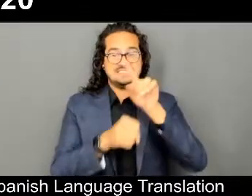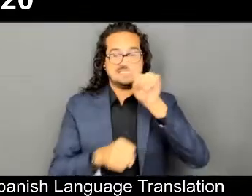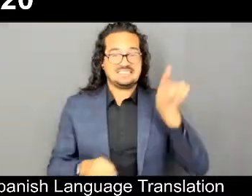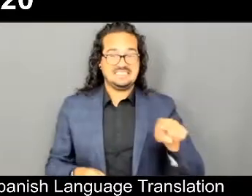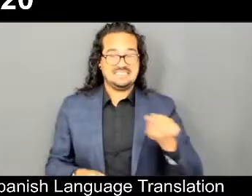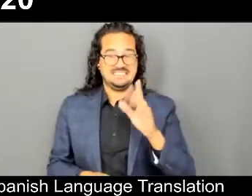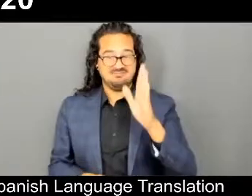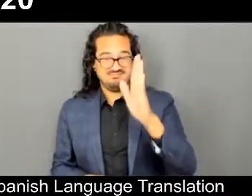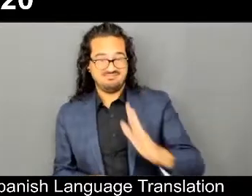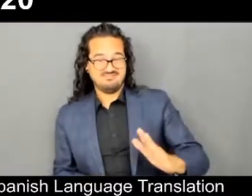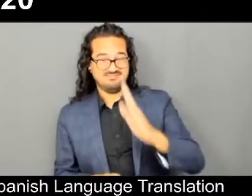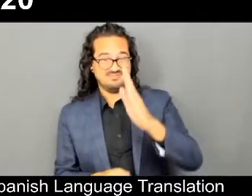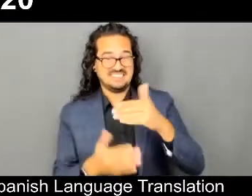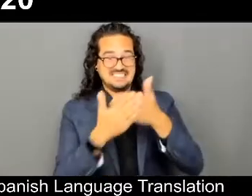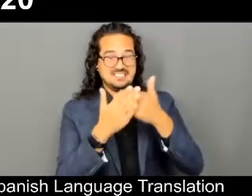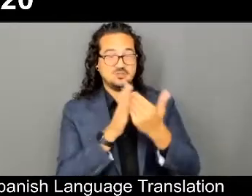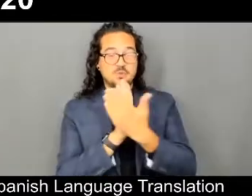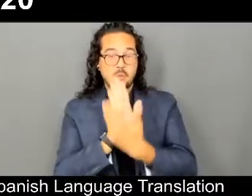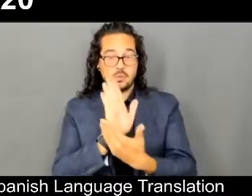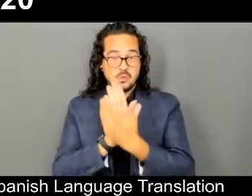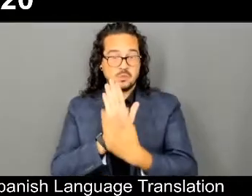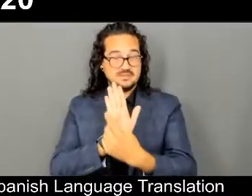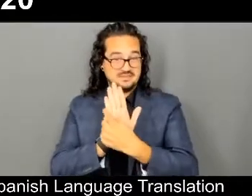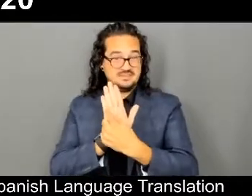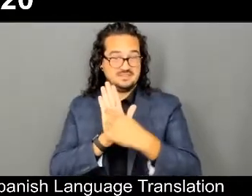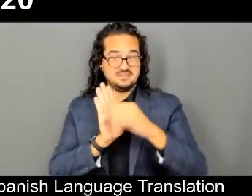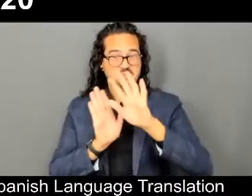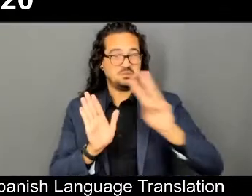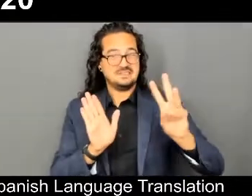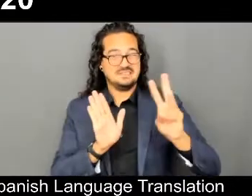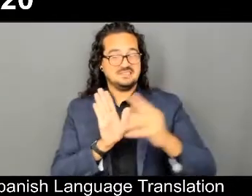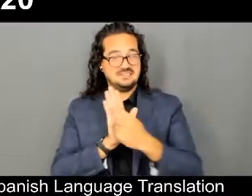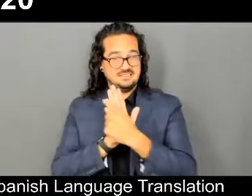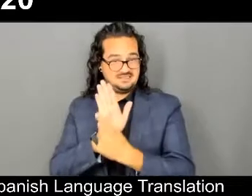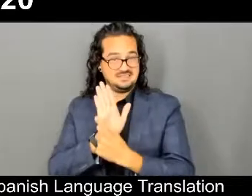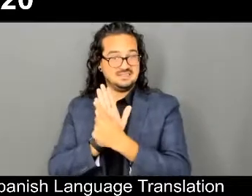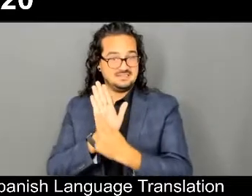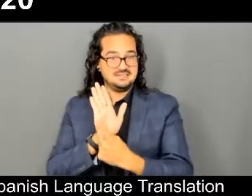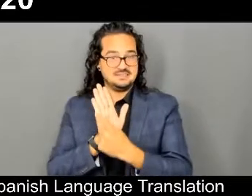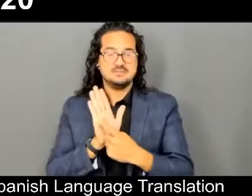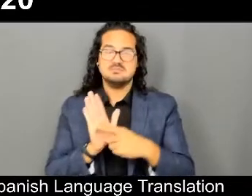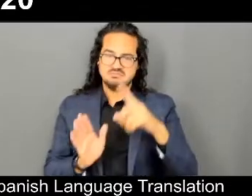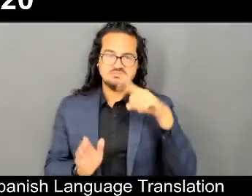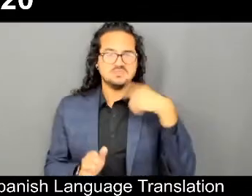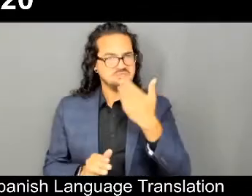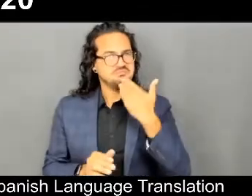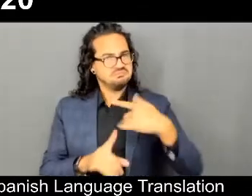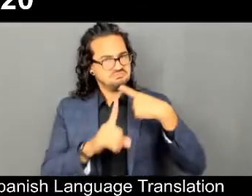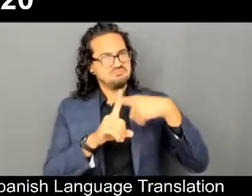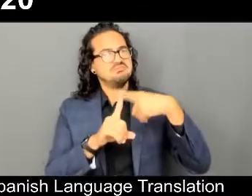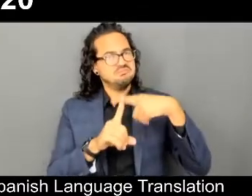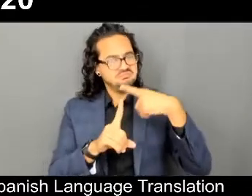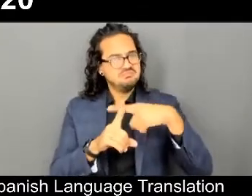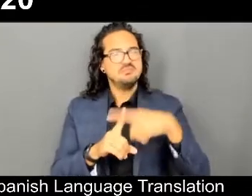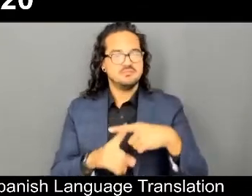on the west side of the fire. That's actually looking good. Still have 3 crews down in